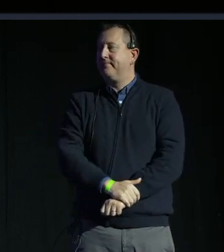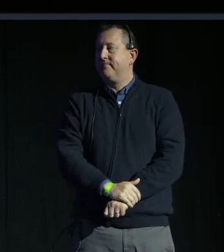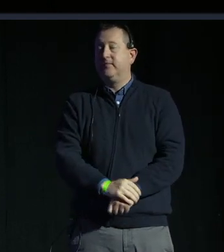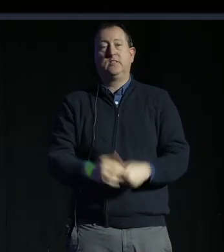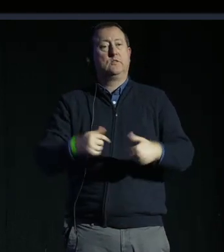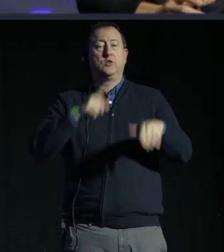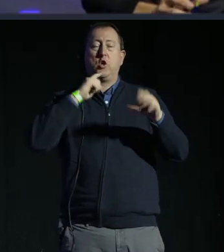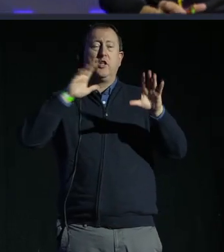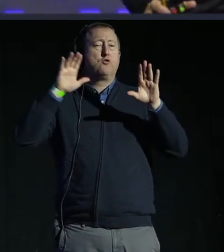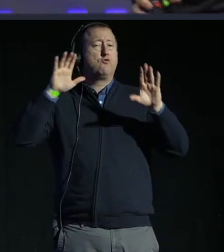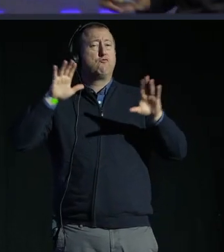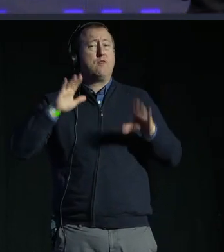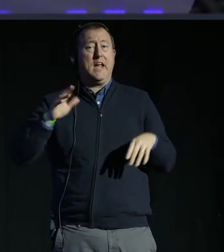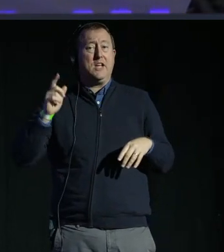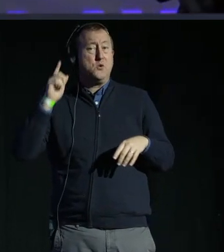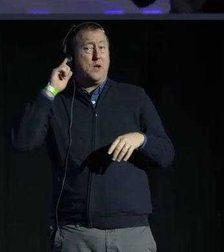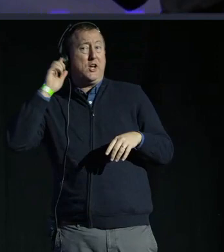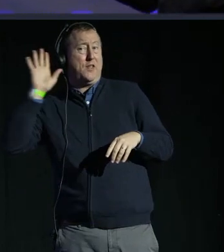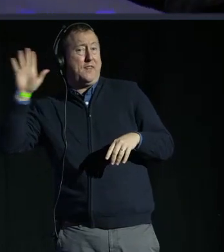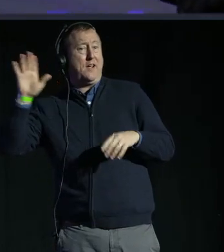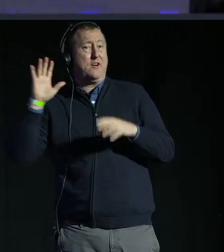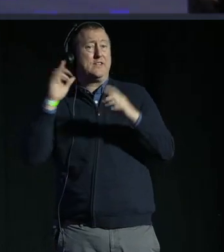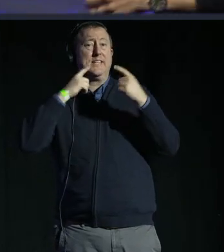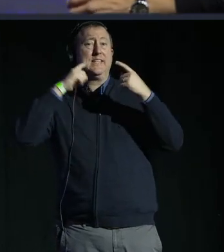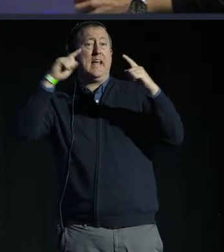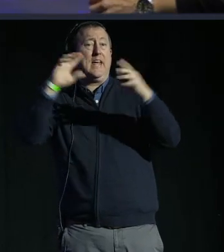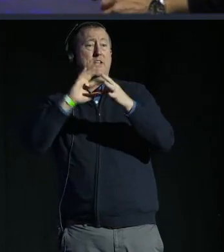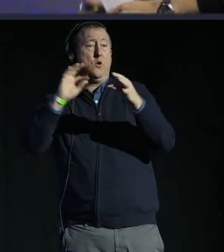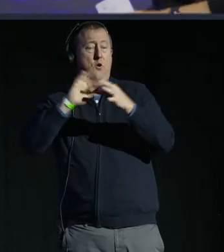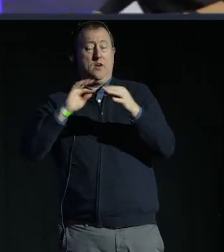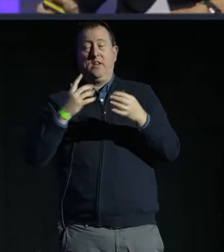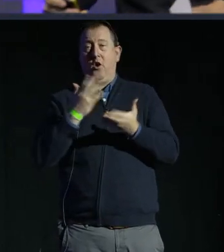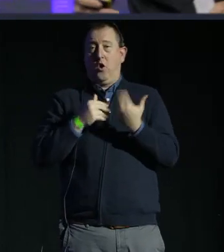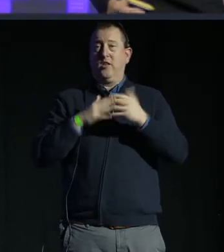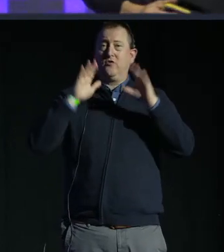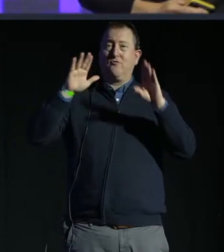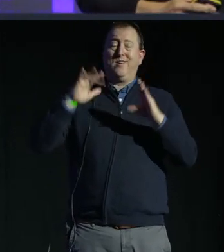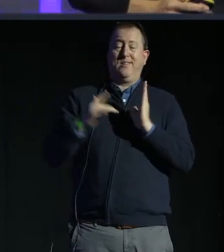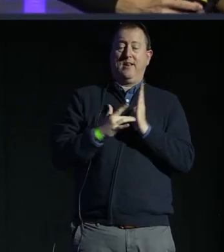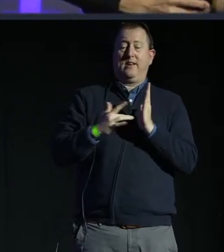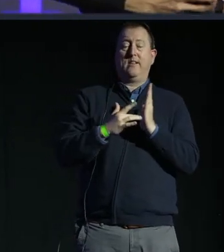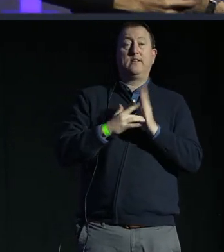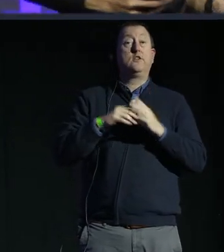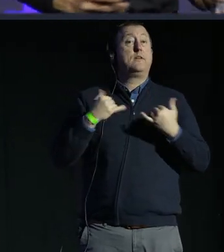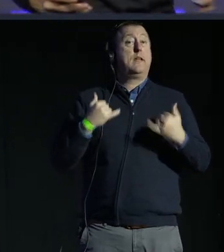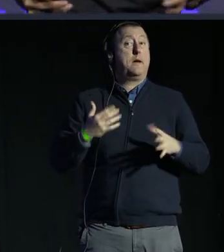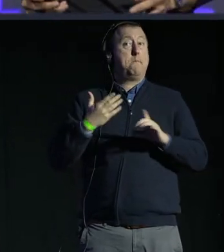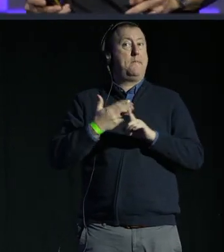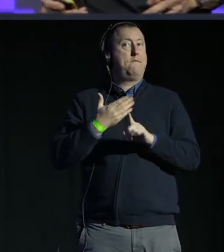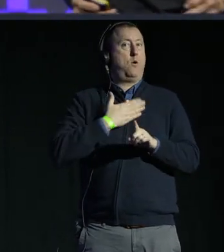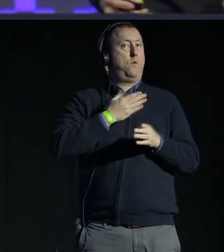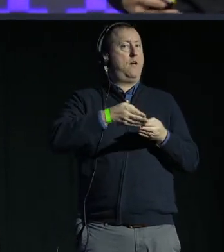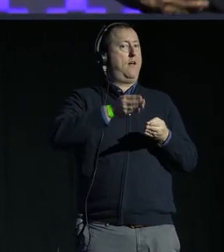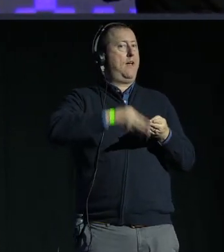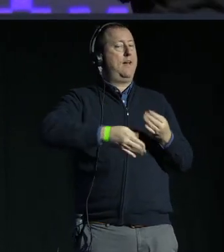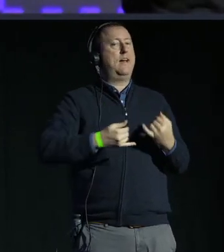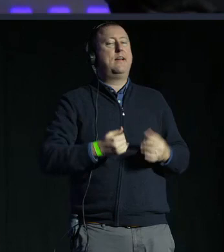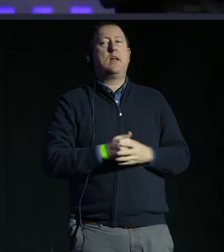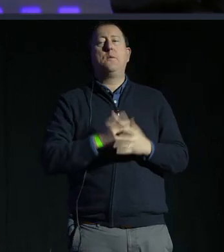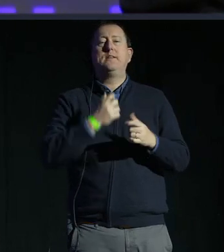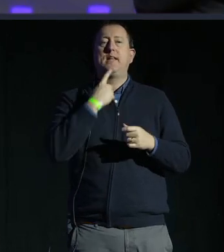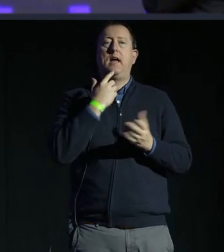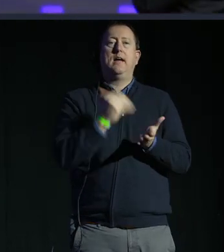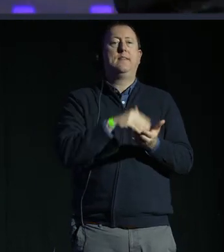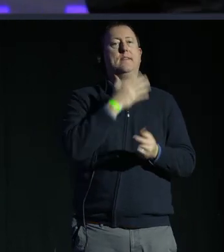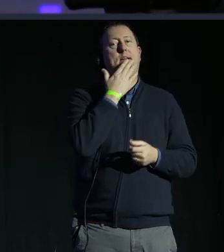Really great to hear customer success story and also on all these great technologies that we're looking at. So before we end, I just want to say thank